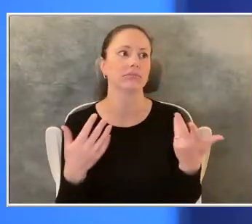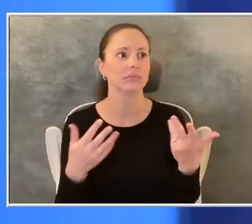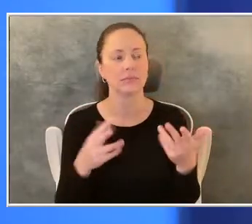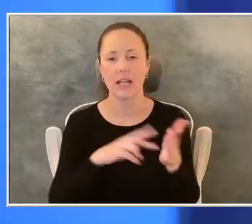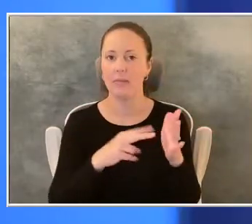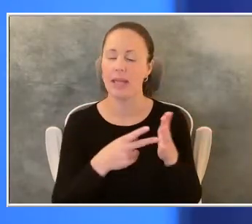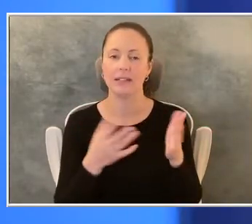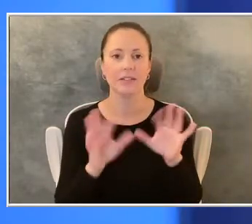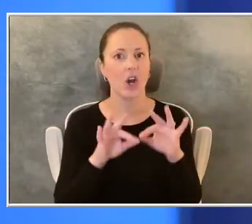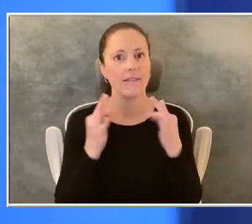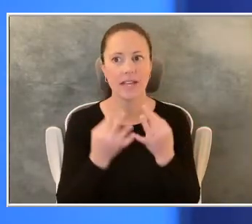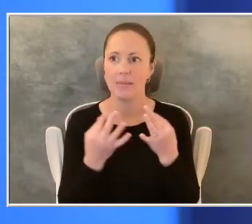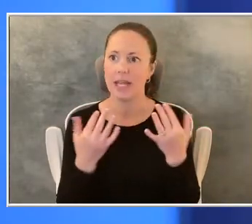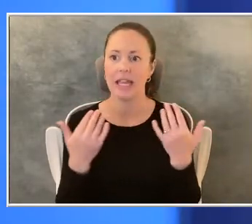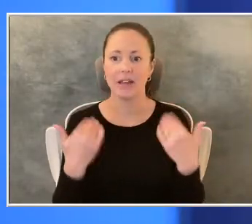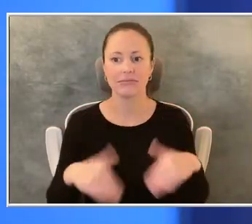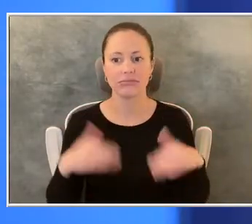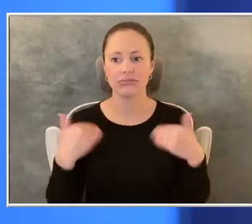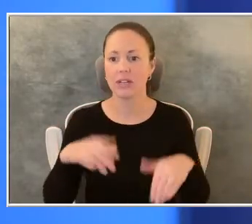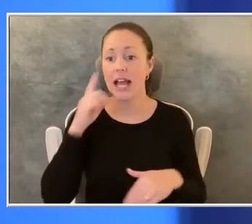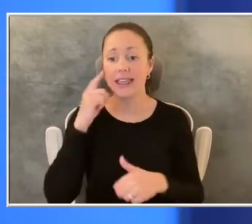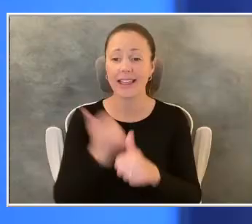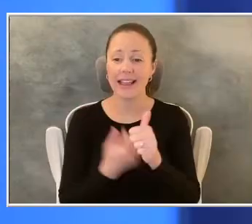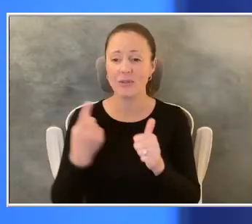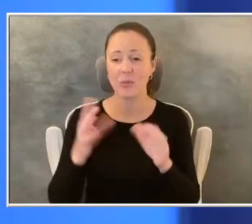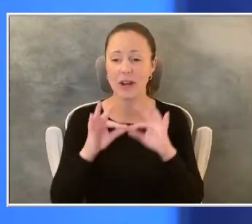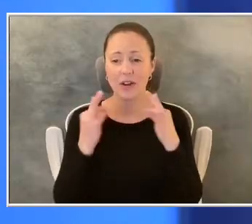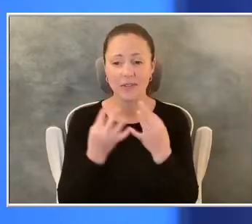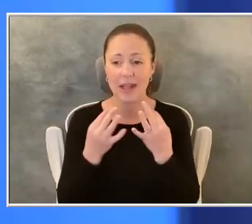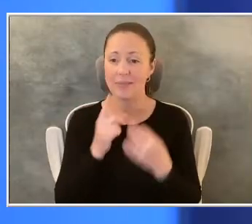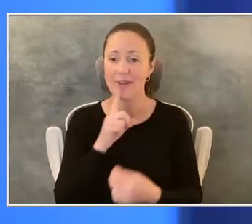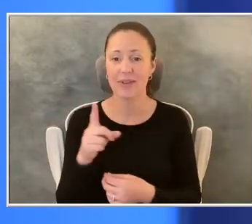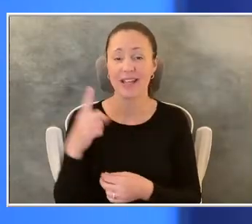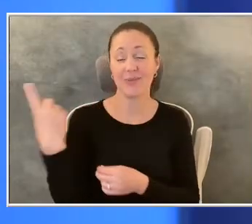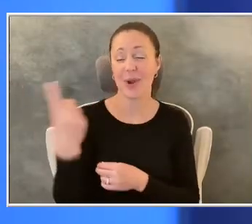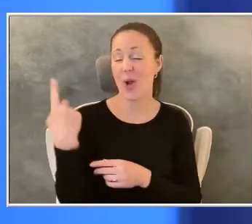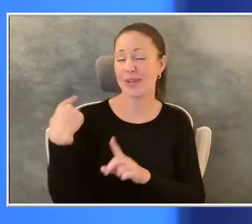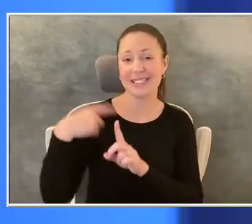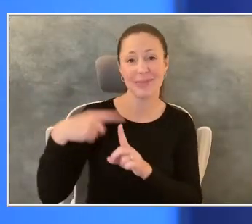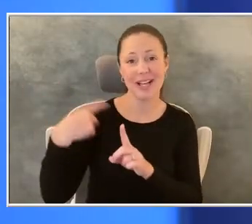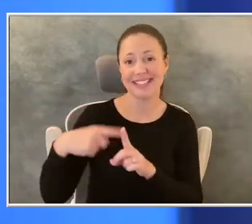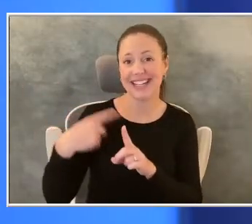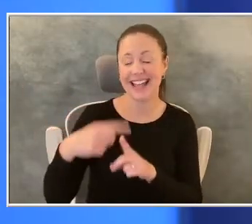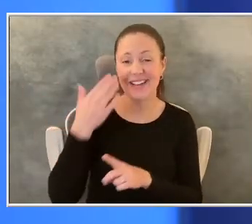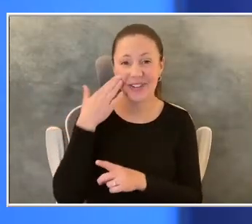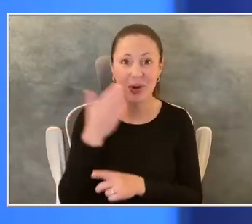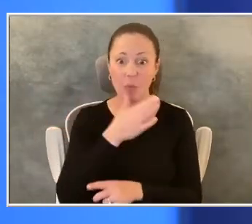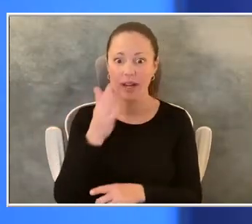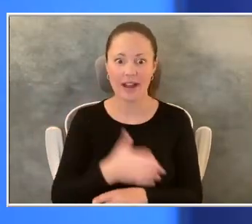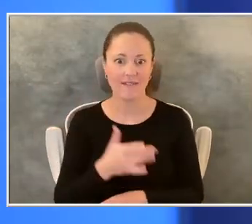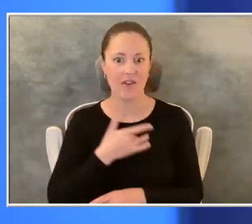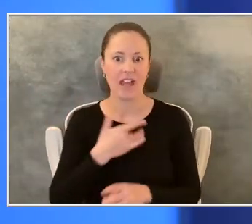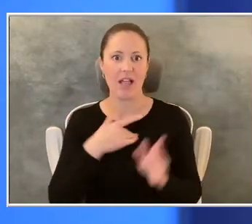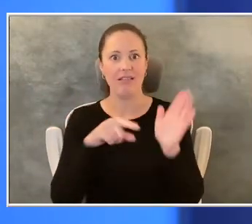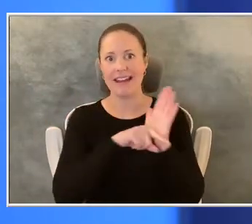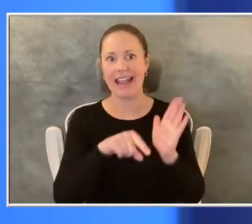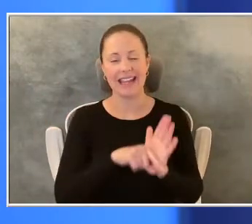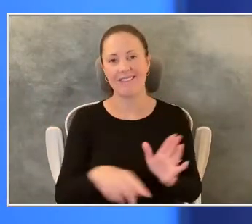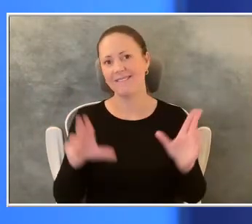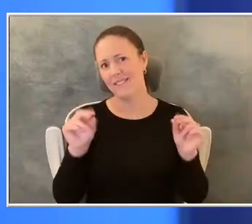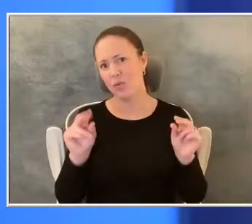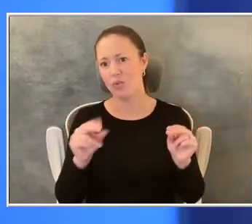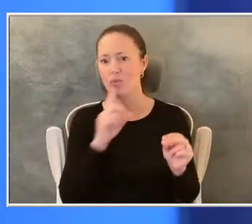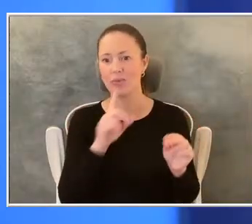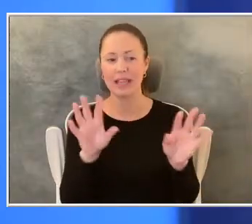family. I think everybody in our family, the glass is always half full. It's never half empty. That's just kind of the way the family